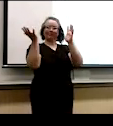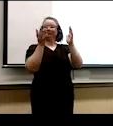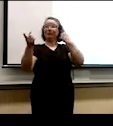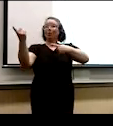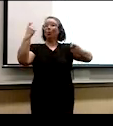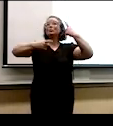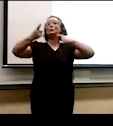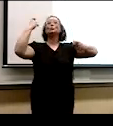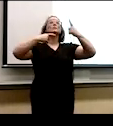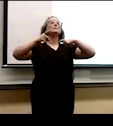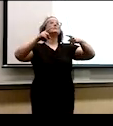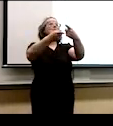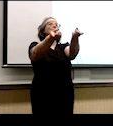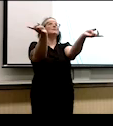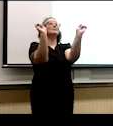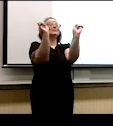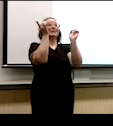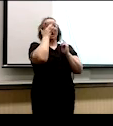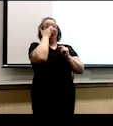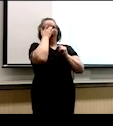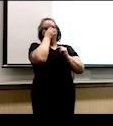Questions? Any questions?